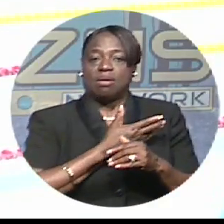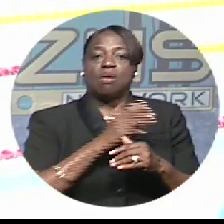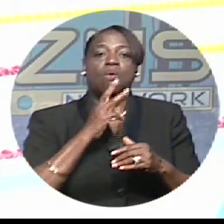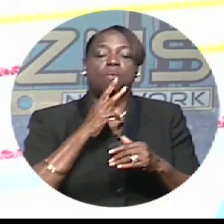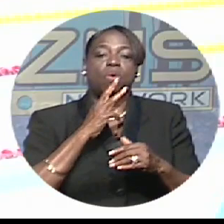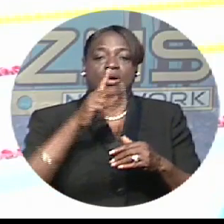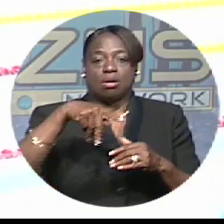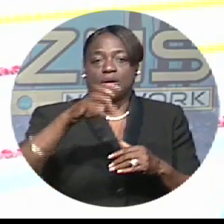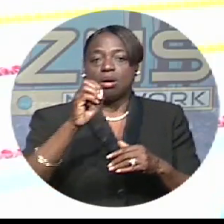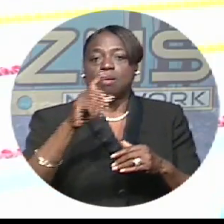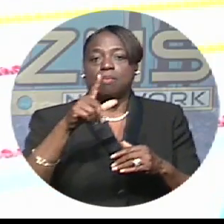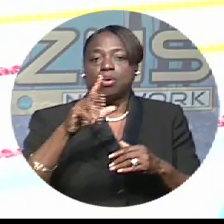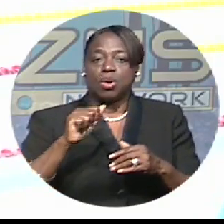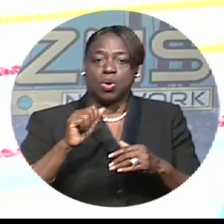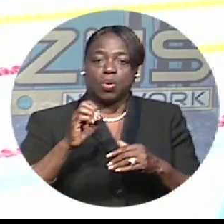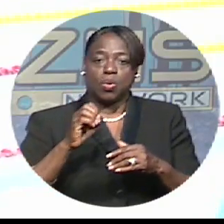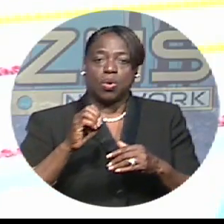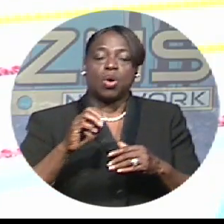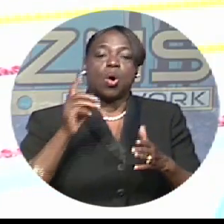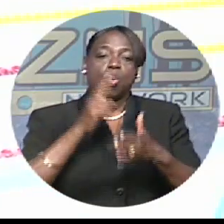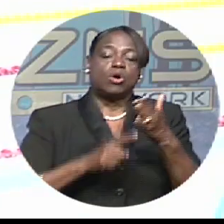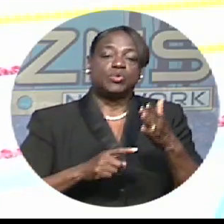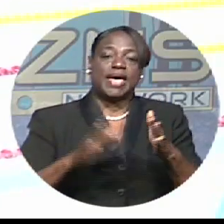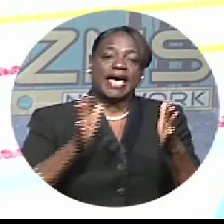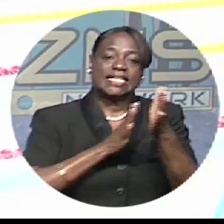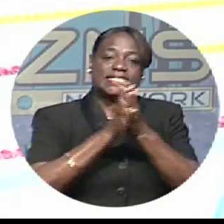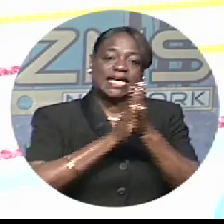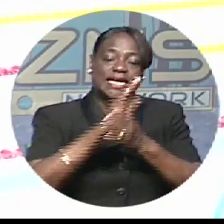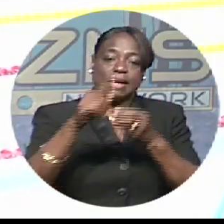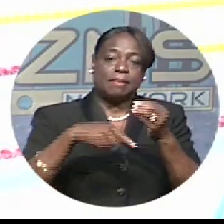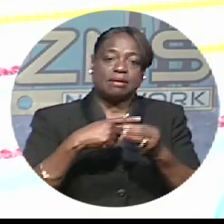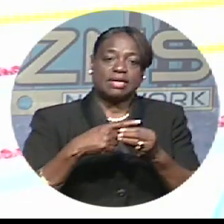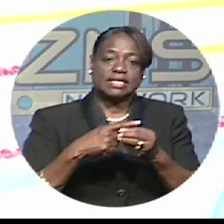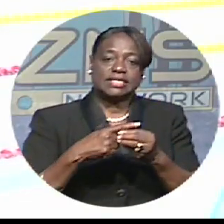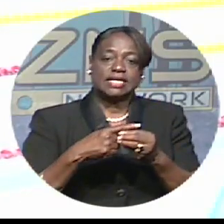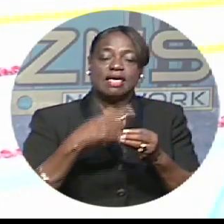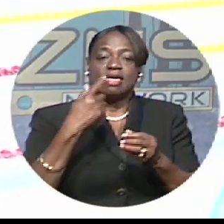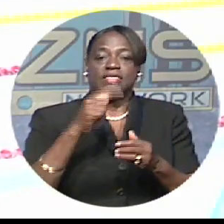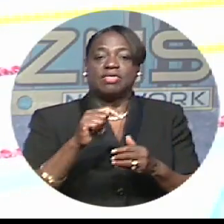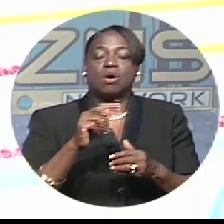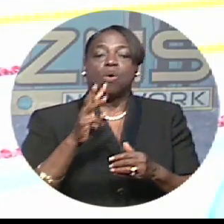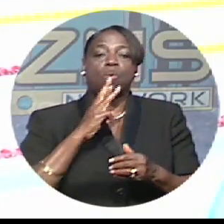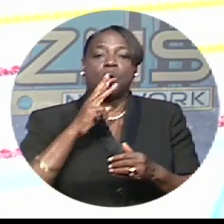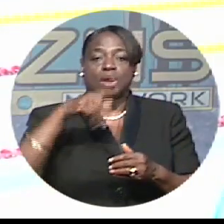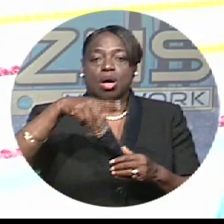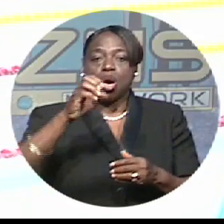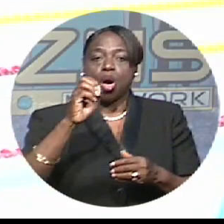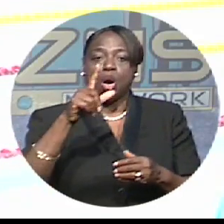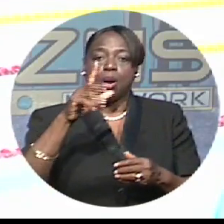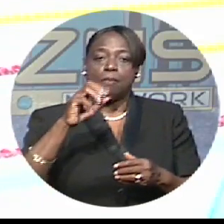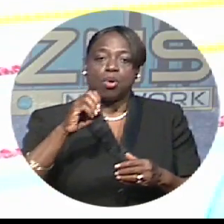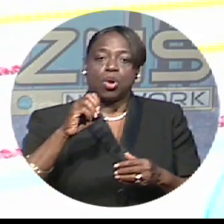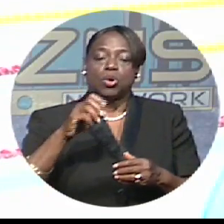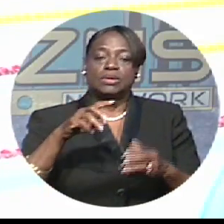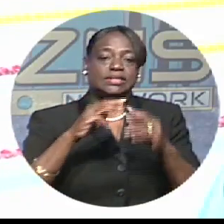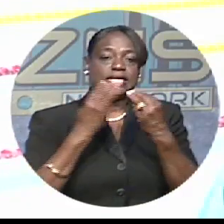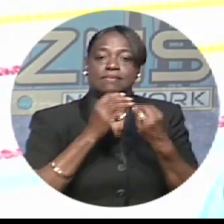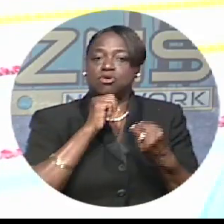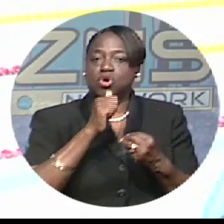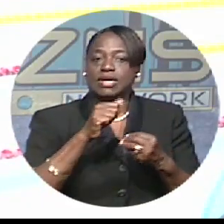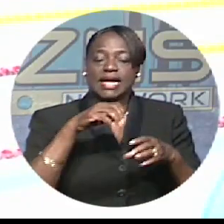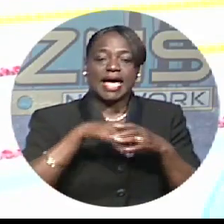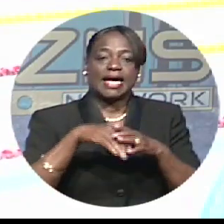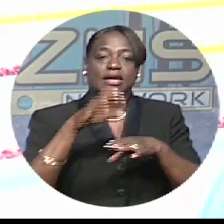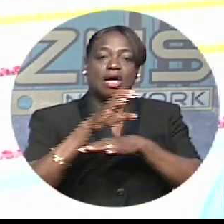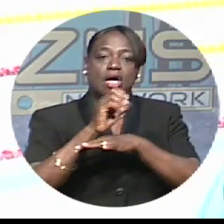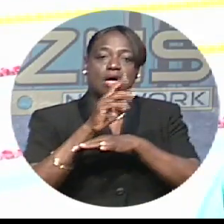So what we are excited about is that while the water polo team unfortunately will not be competing in Carifta, they have identified other meets in the United States where they